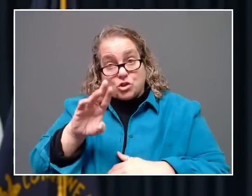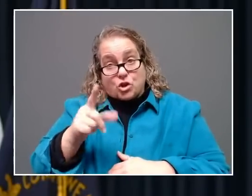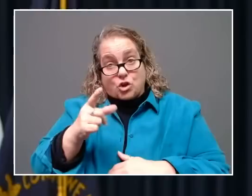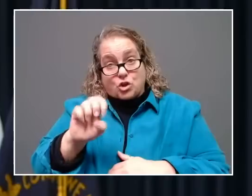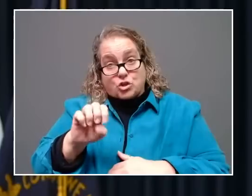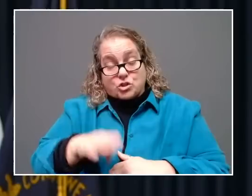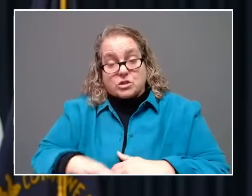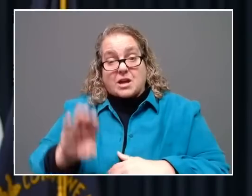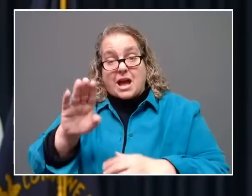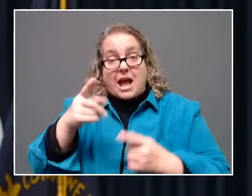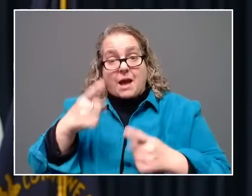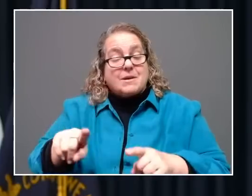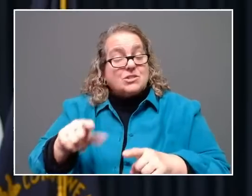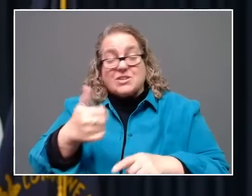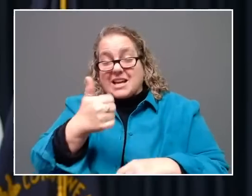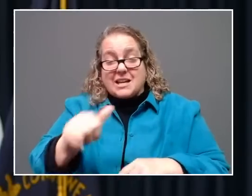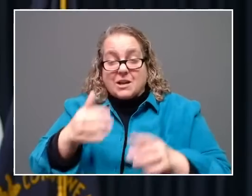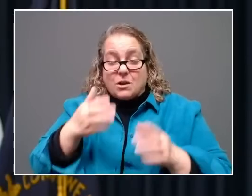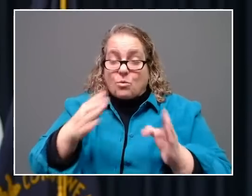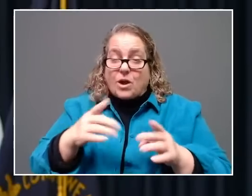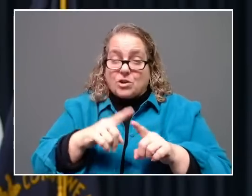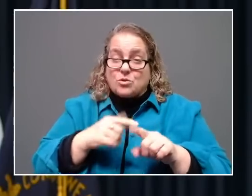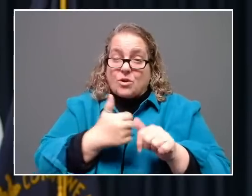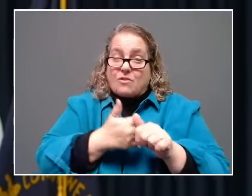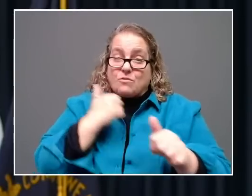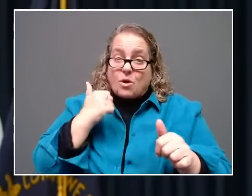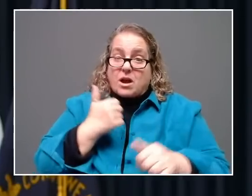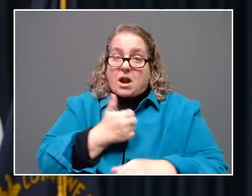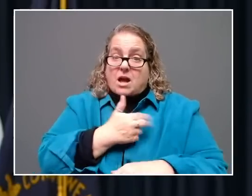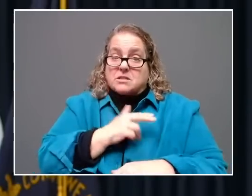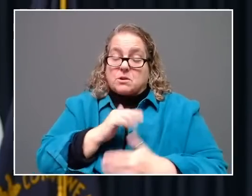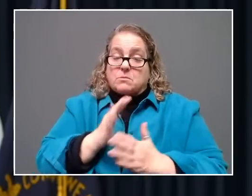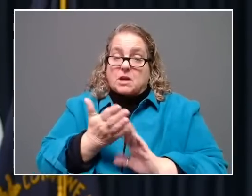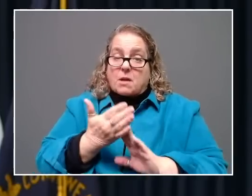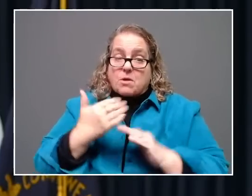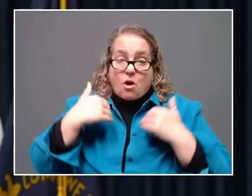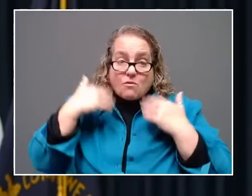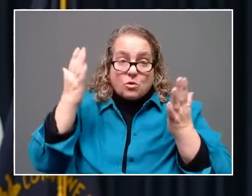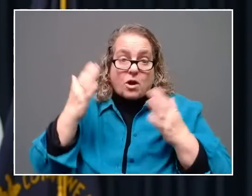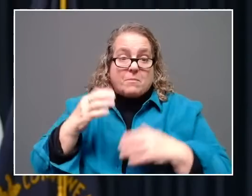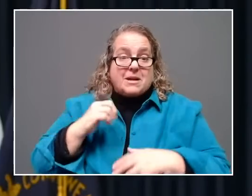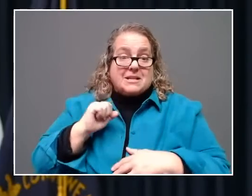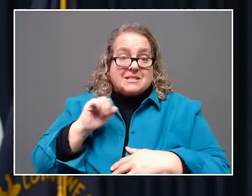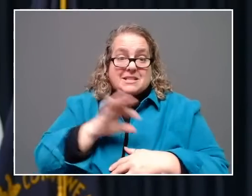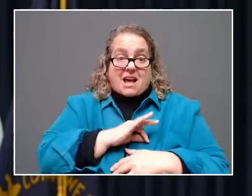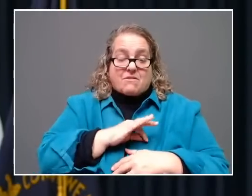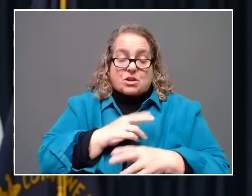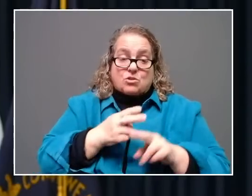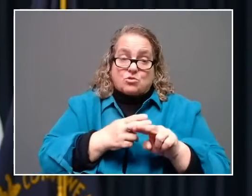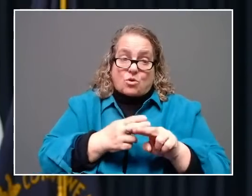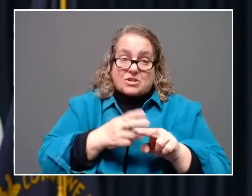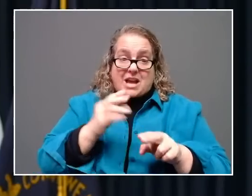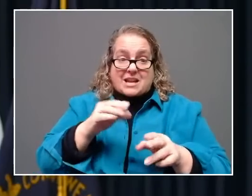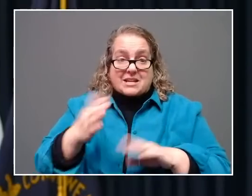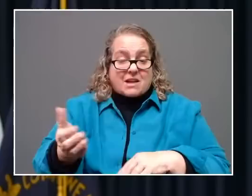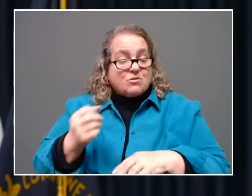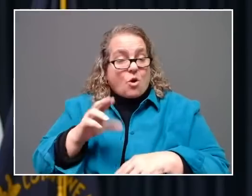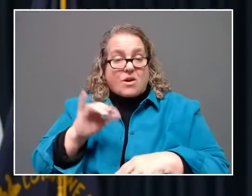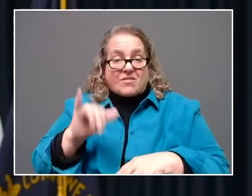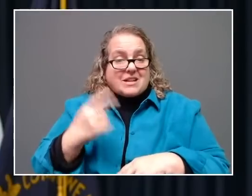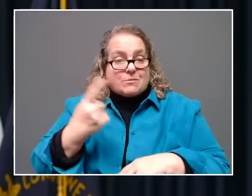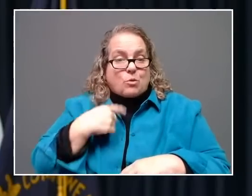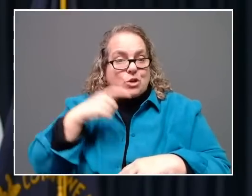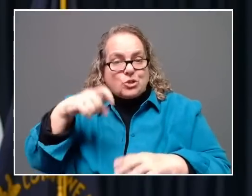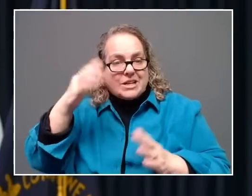to avoid hospitals becoming overwhelmed, staffing shortages, and deaths? Or is this something we should just expect because of